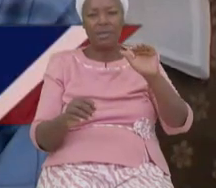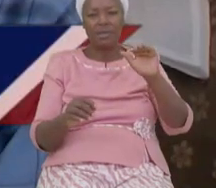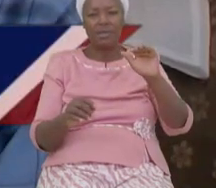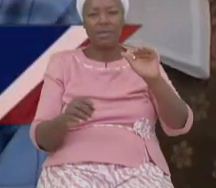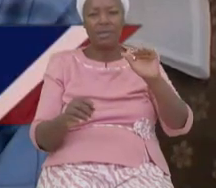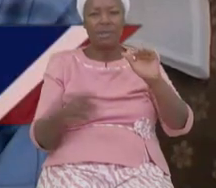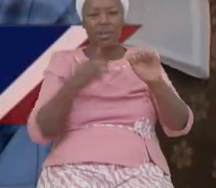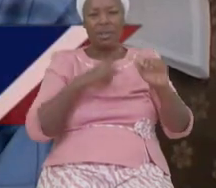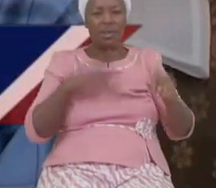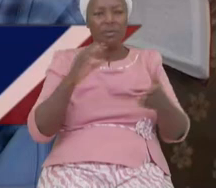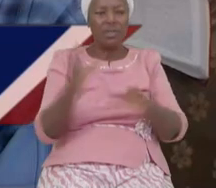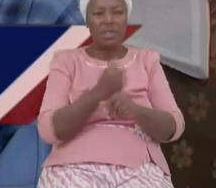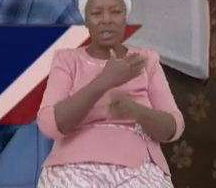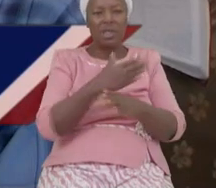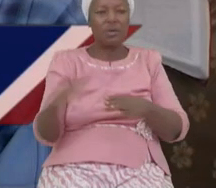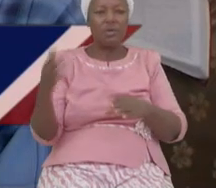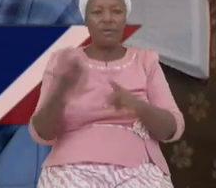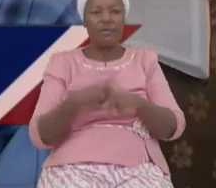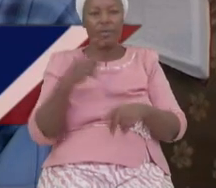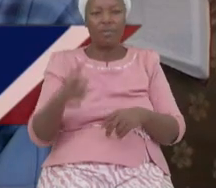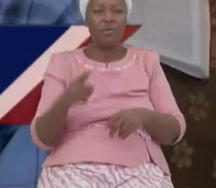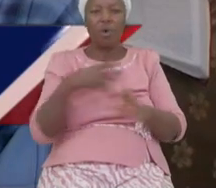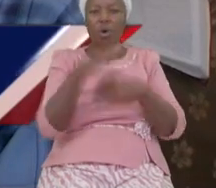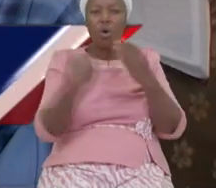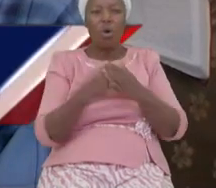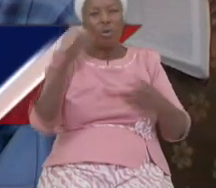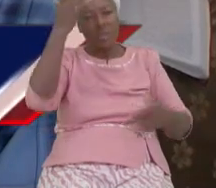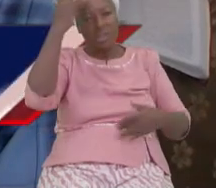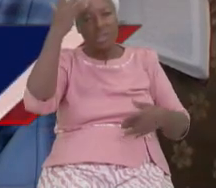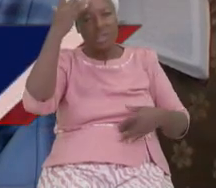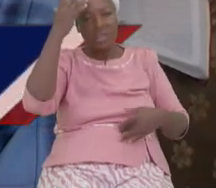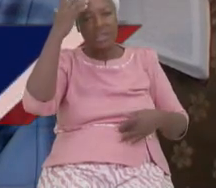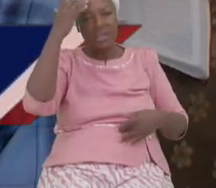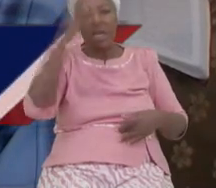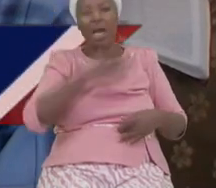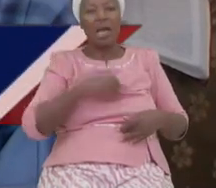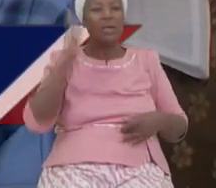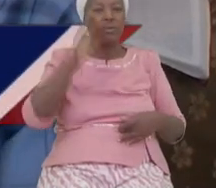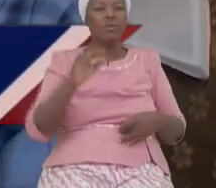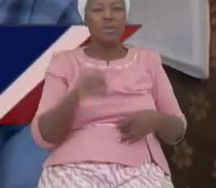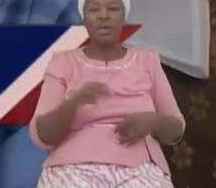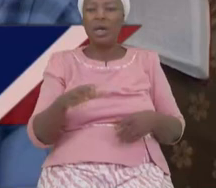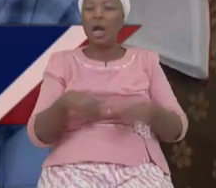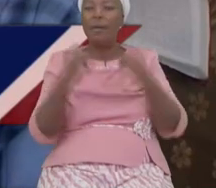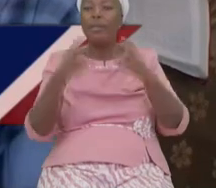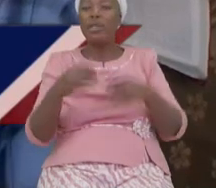take away from thee all sickness. How many kinds of